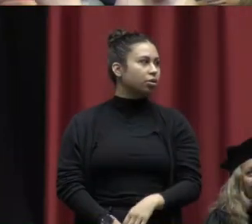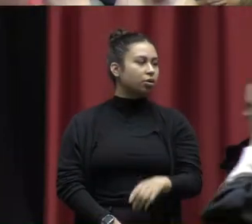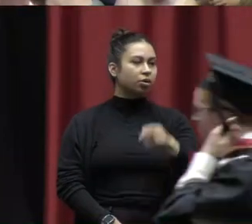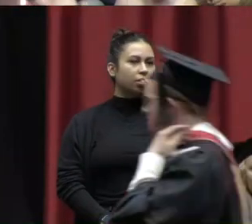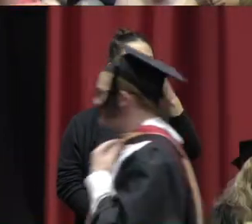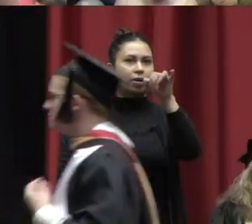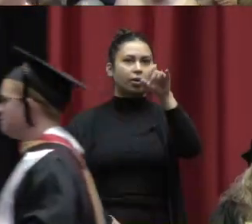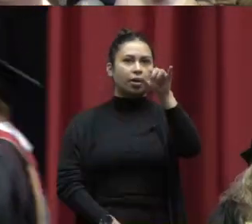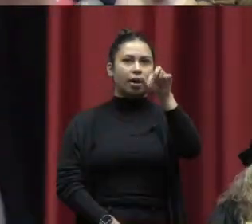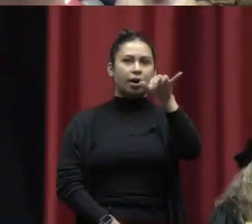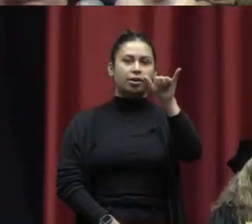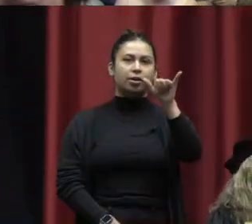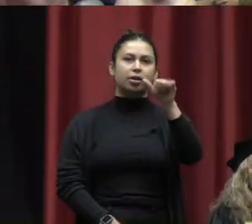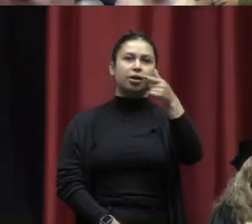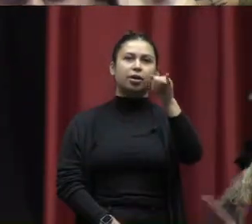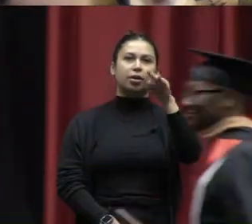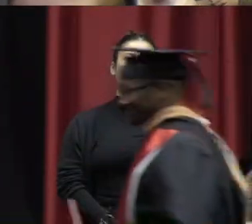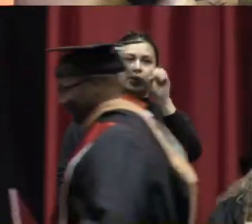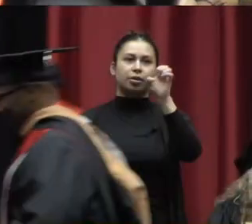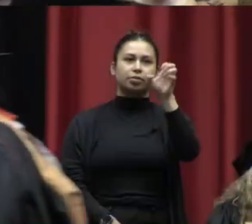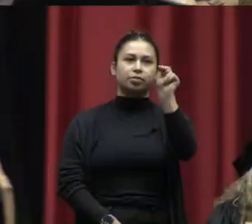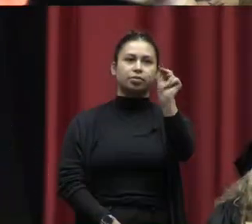Haley Gibson.